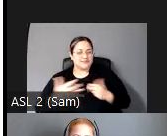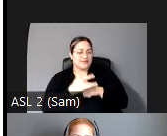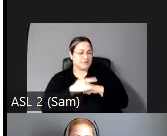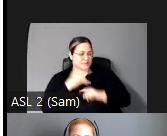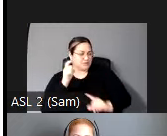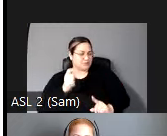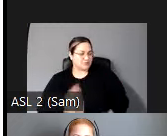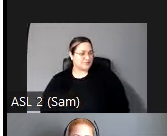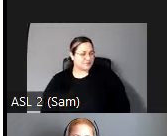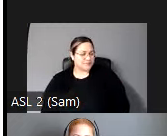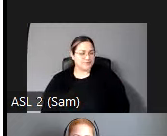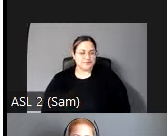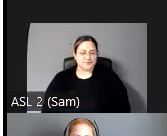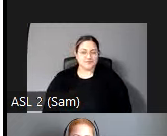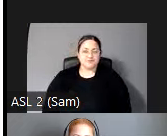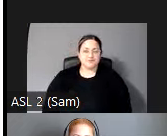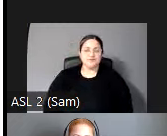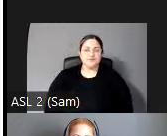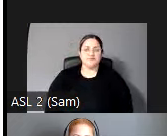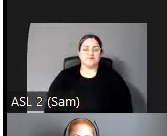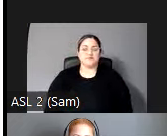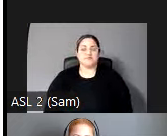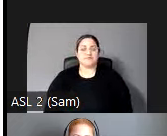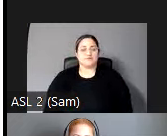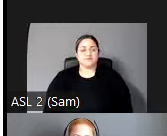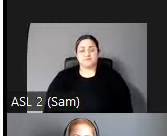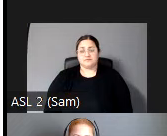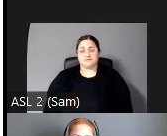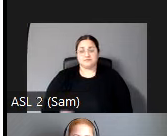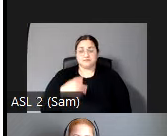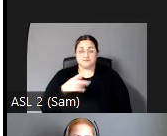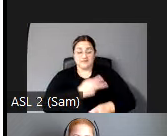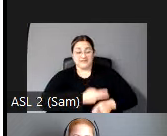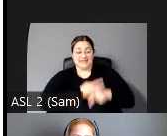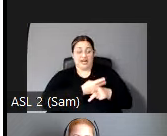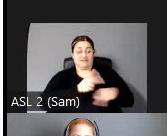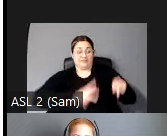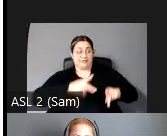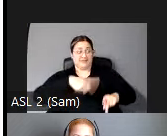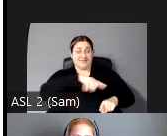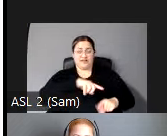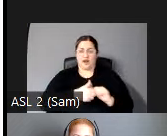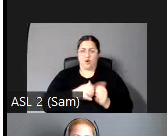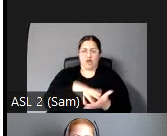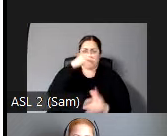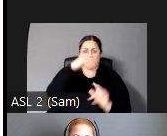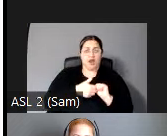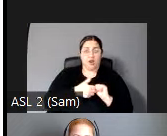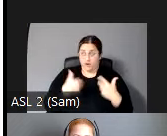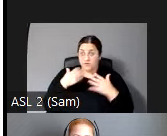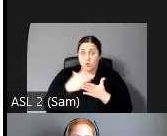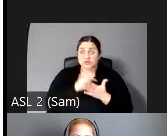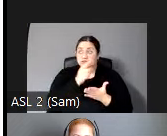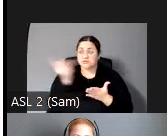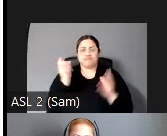for others. There's no St. John's ambulance course to take care of somebody. So we have folks, many of